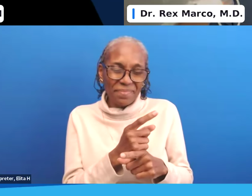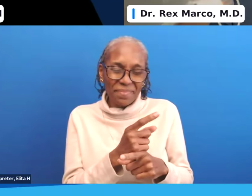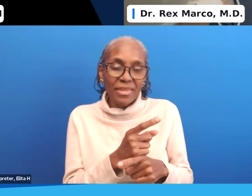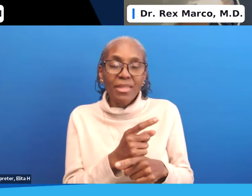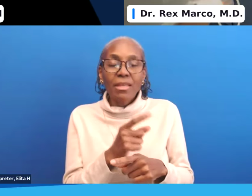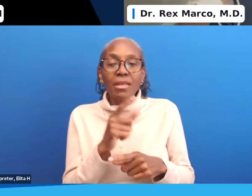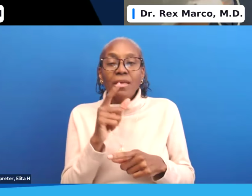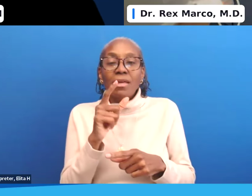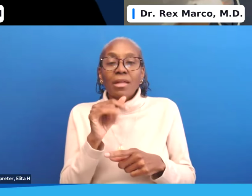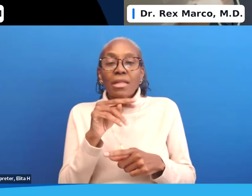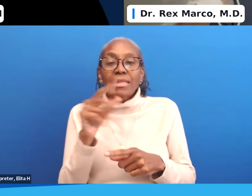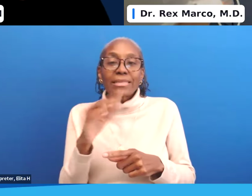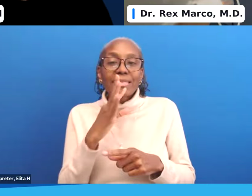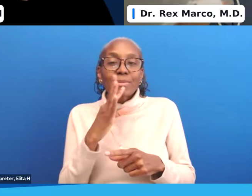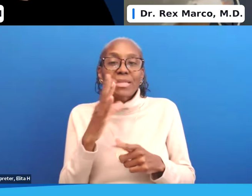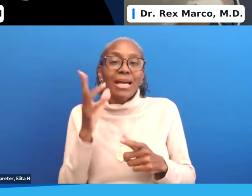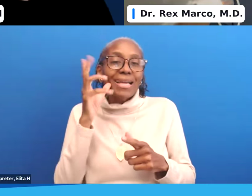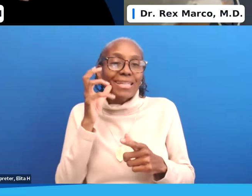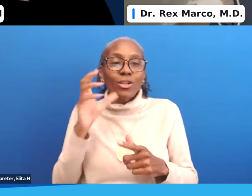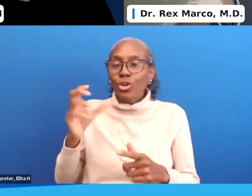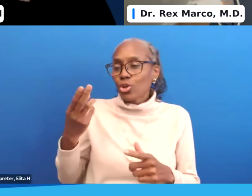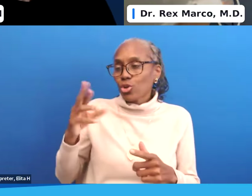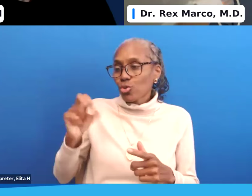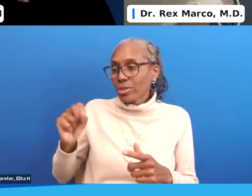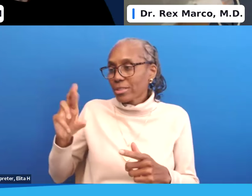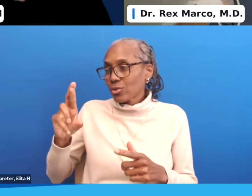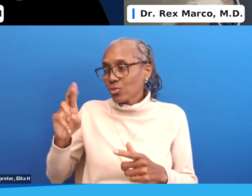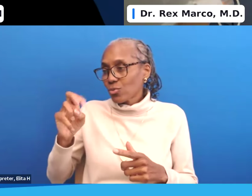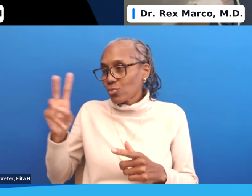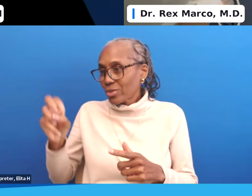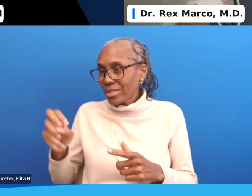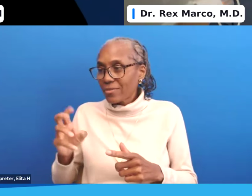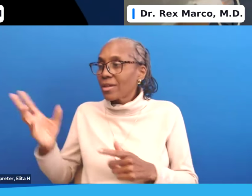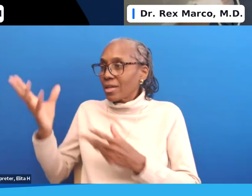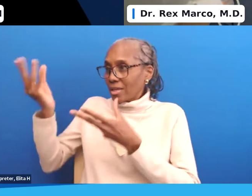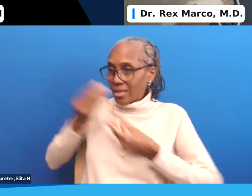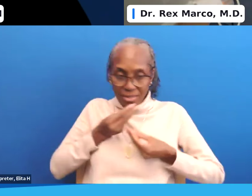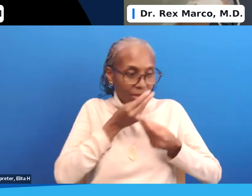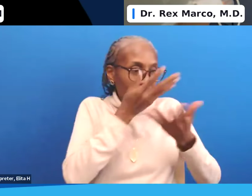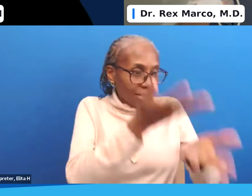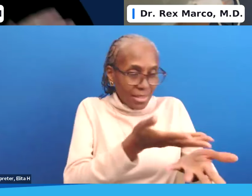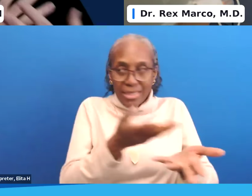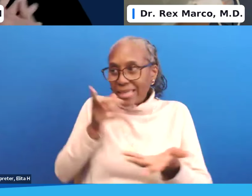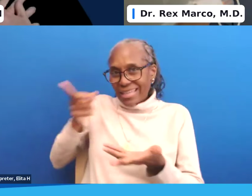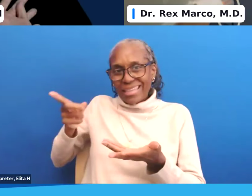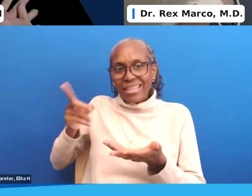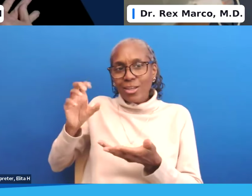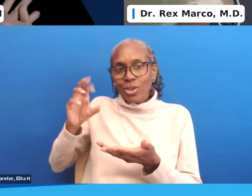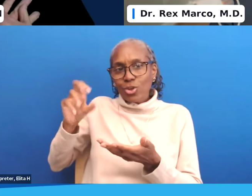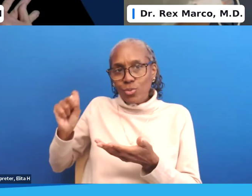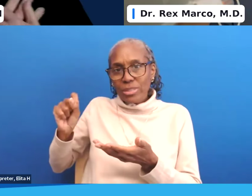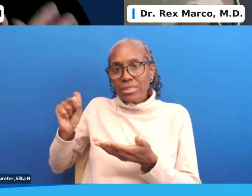I um I can almost hear Christopher Reeve's voice coming out of you talking about that because in